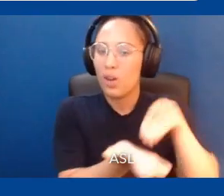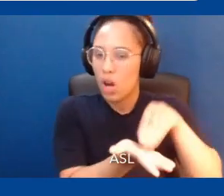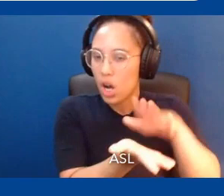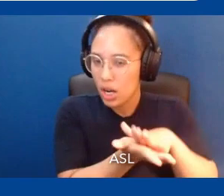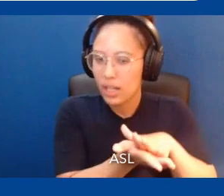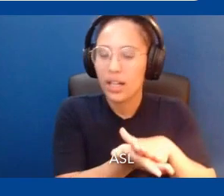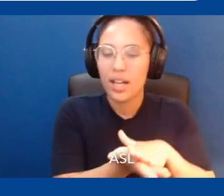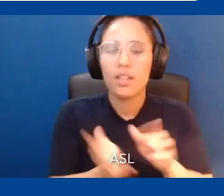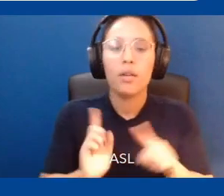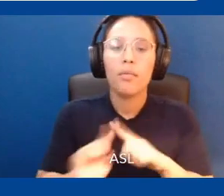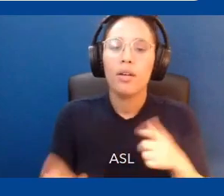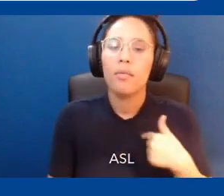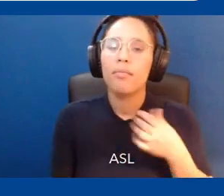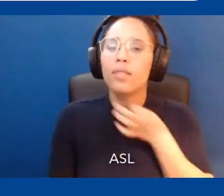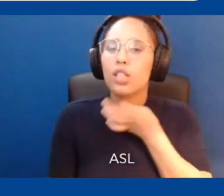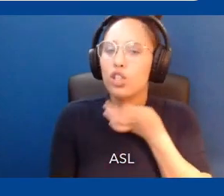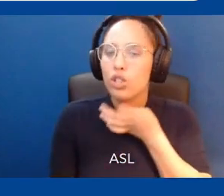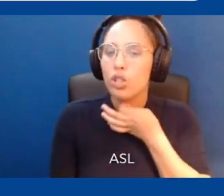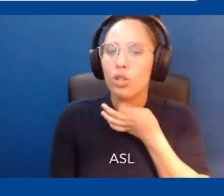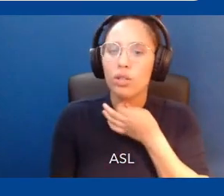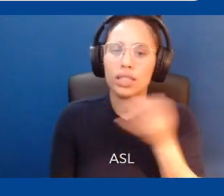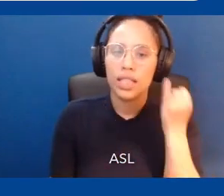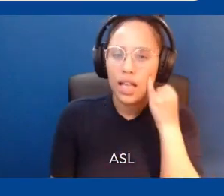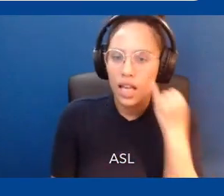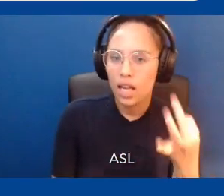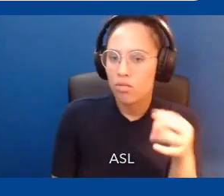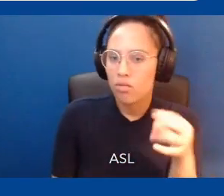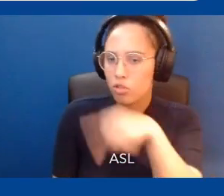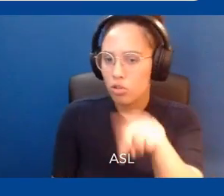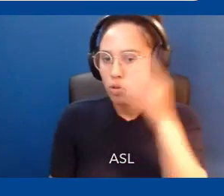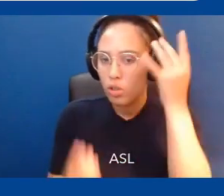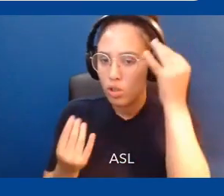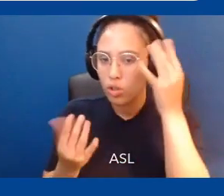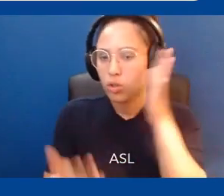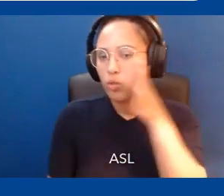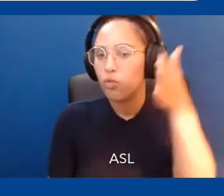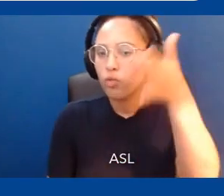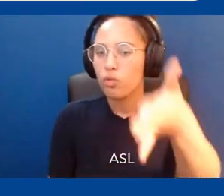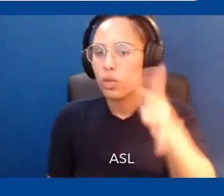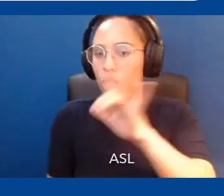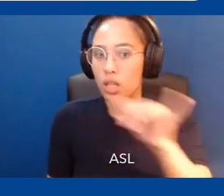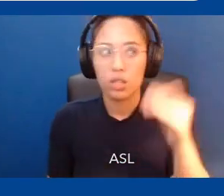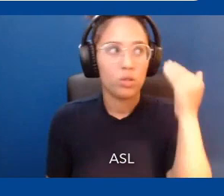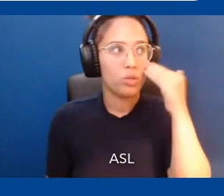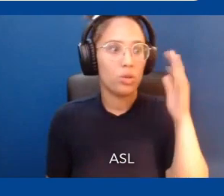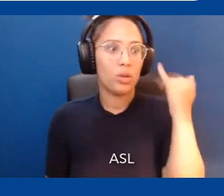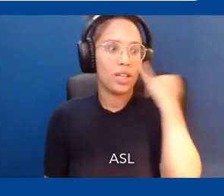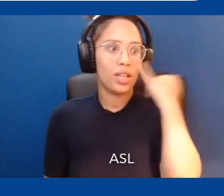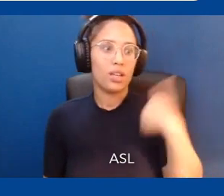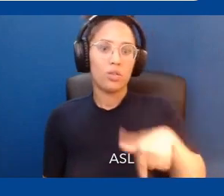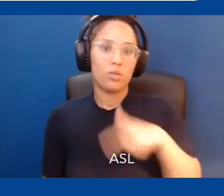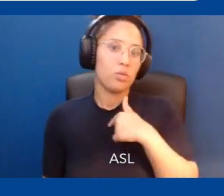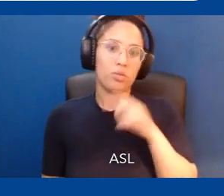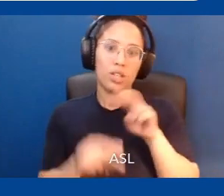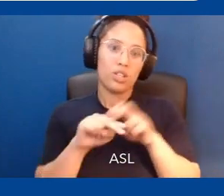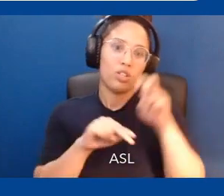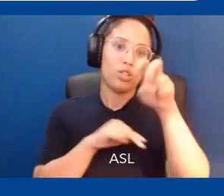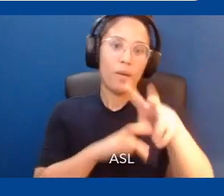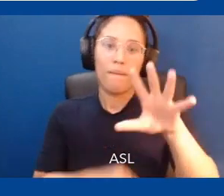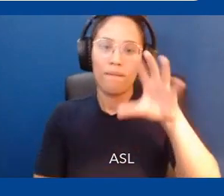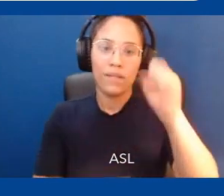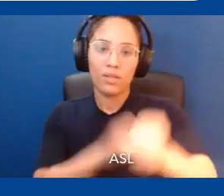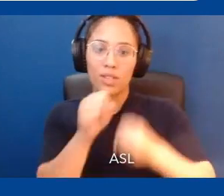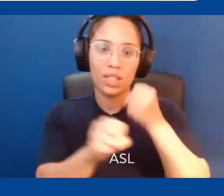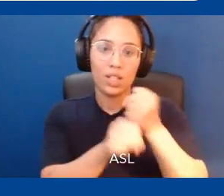on what the future holds. Like if we fast forward time travel, like 50 years from now, what things